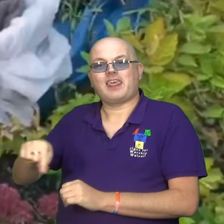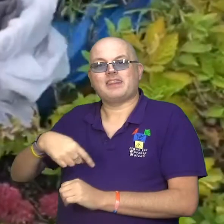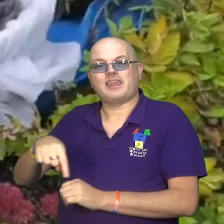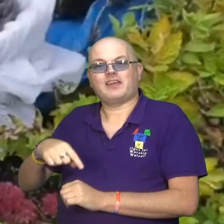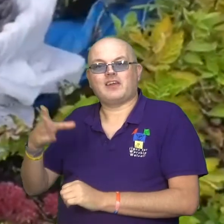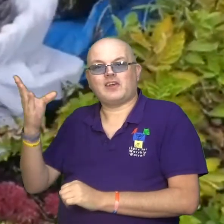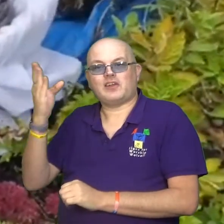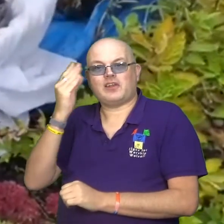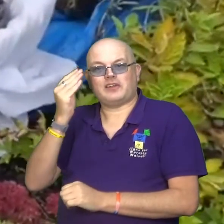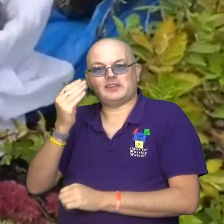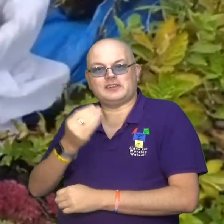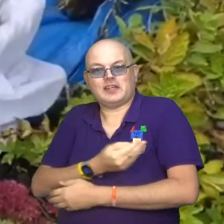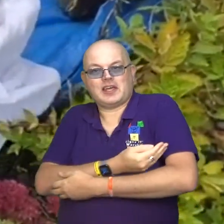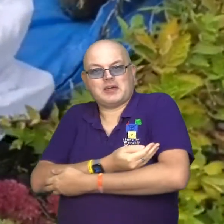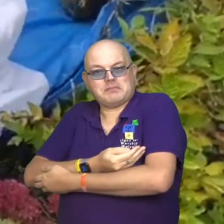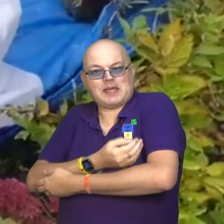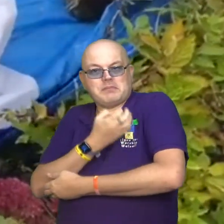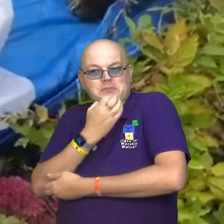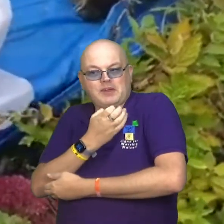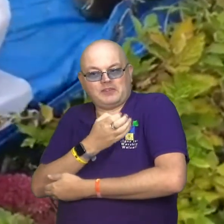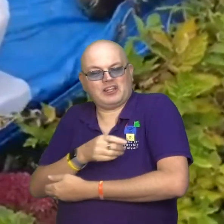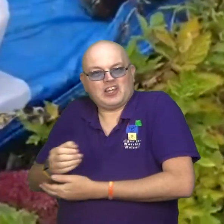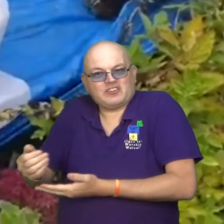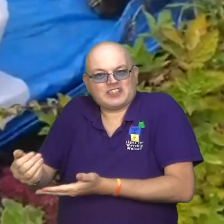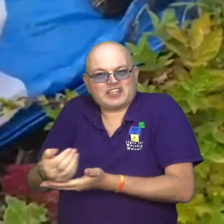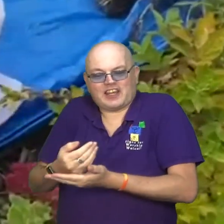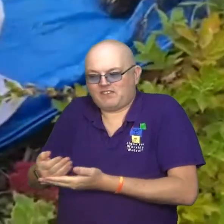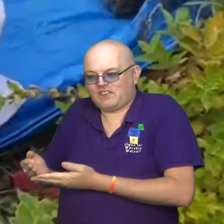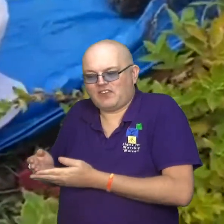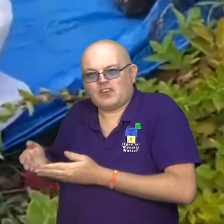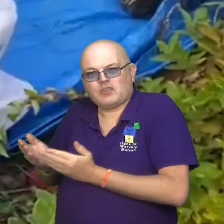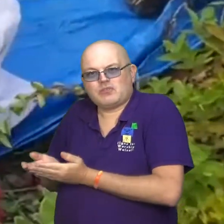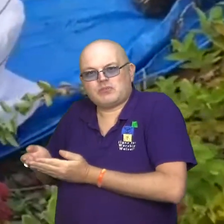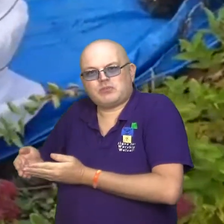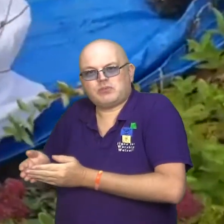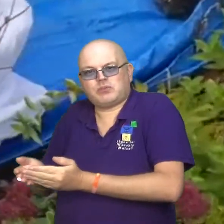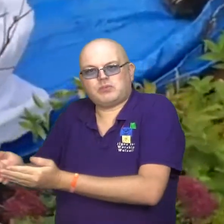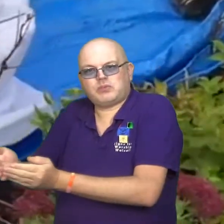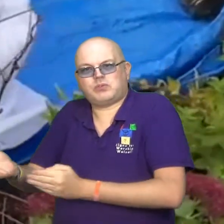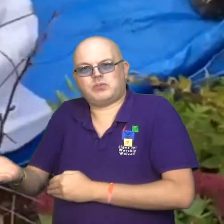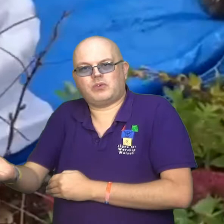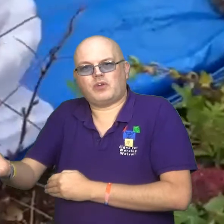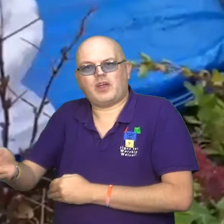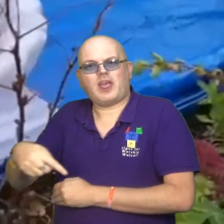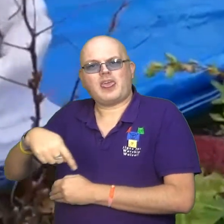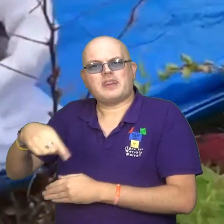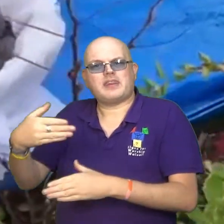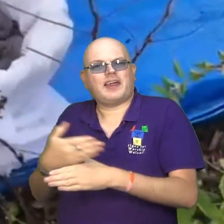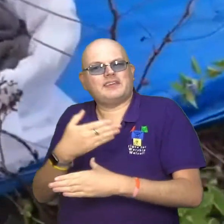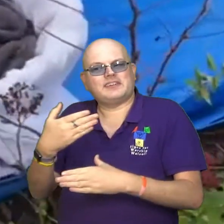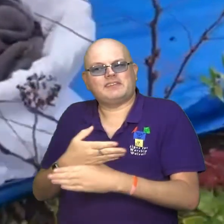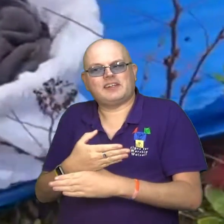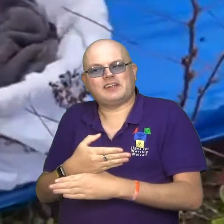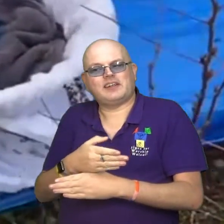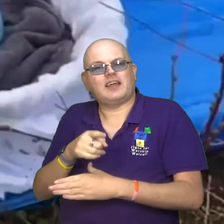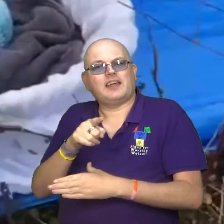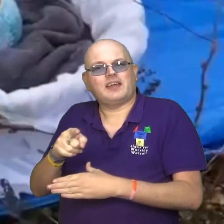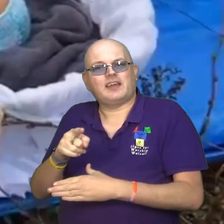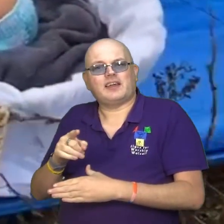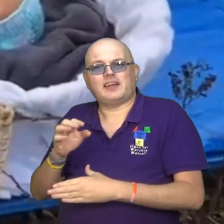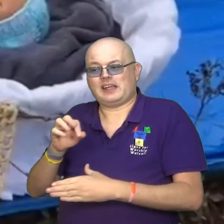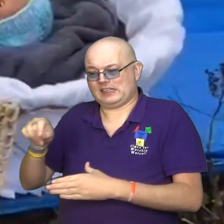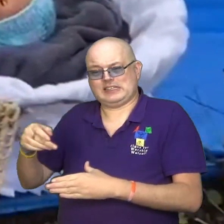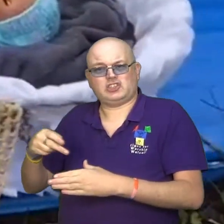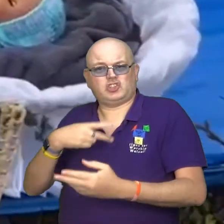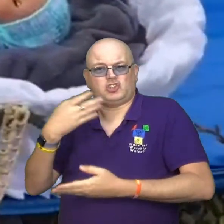This week, we have learnt about how baby Moses was safely carried down the river in a basket. For this week's activity, you